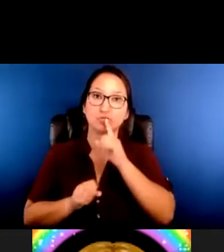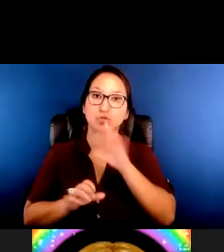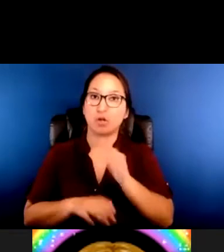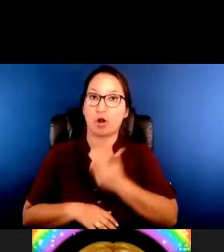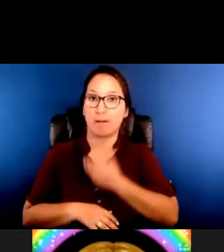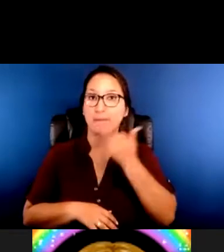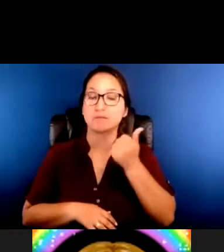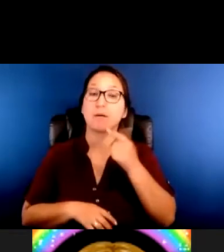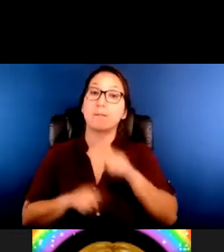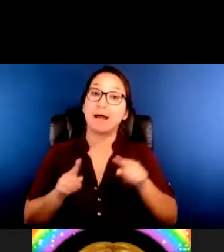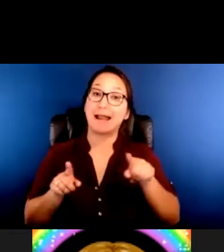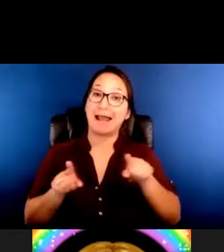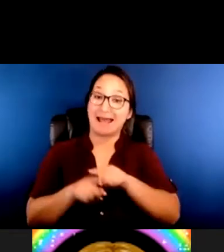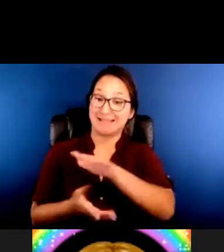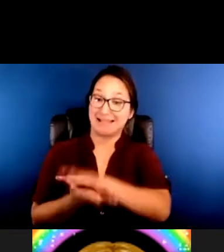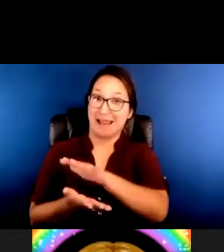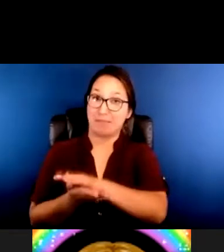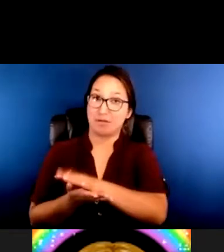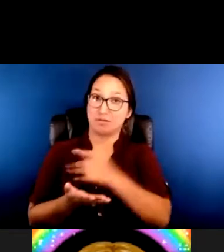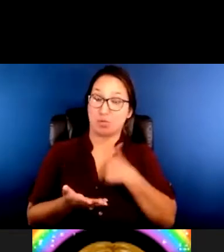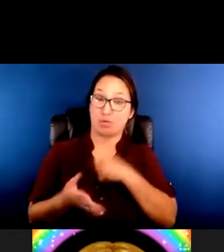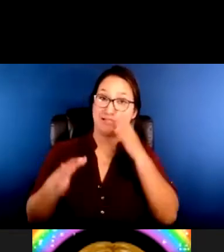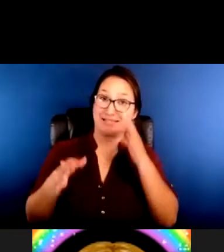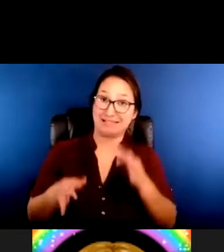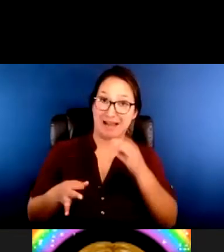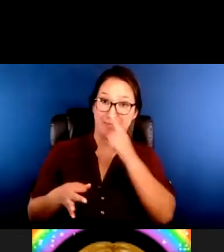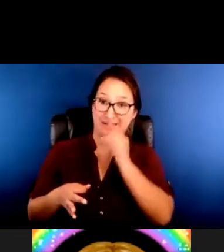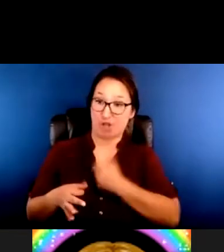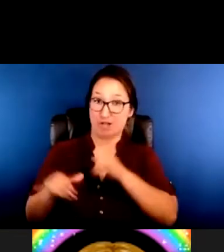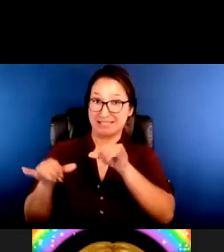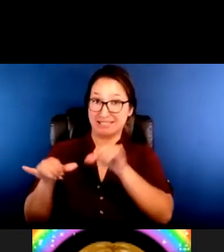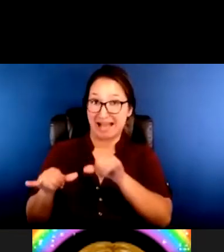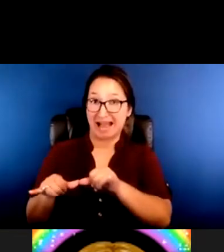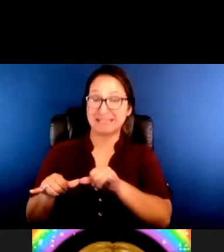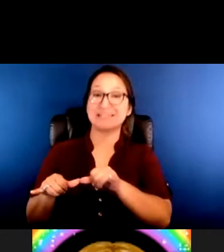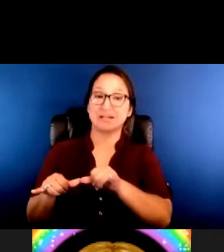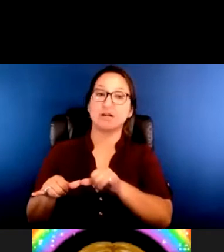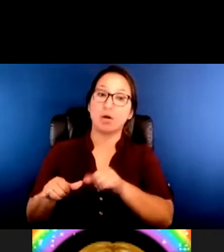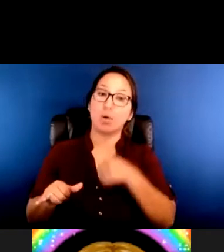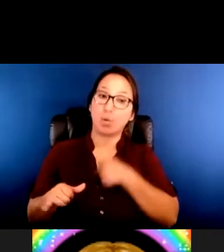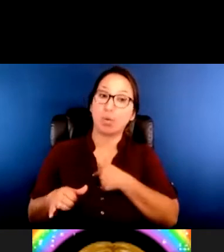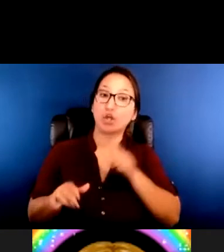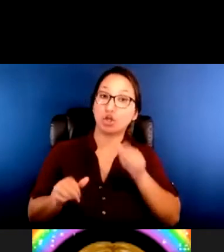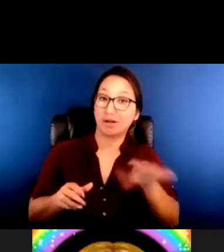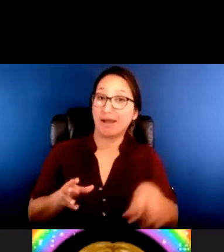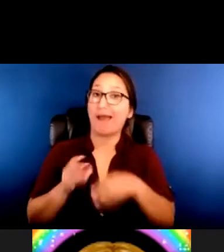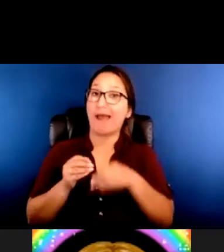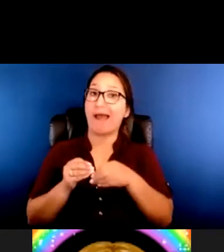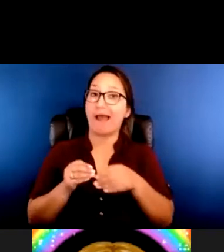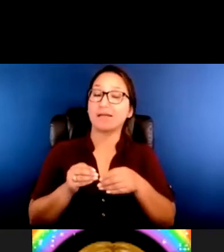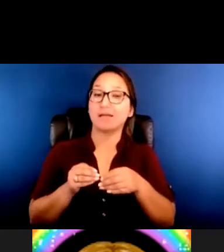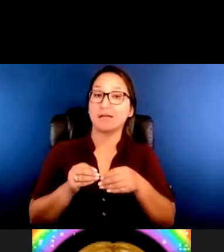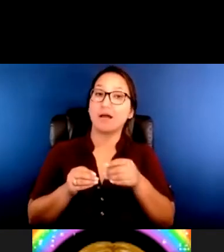as a campus, with our size being it is, with our capacity, that currently we could add an additional safety measure. It may be